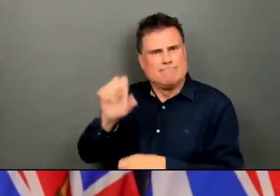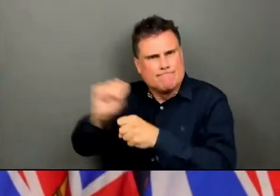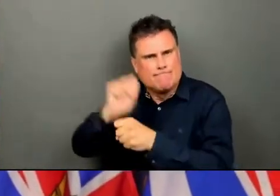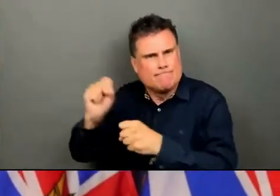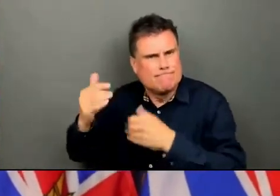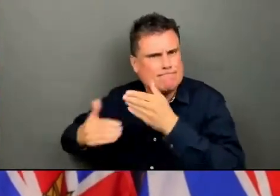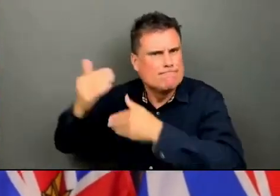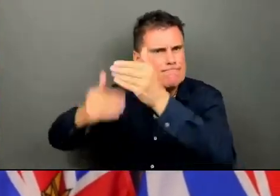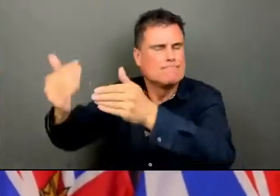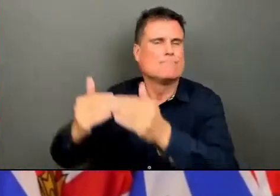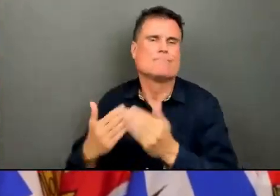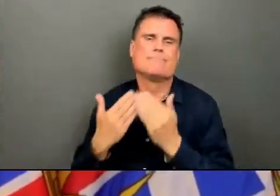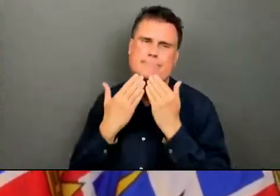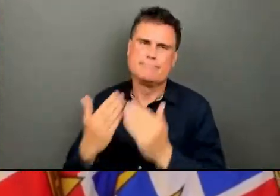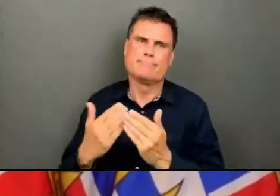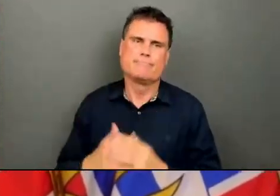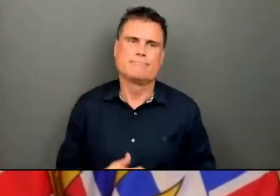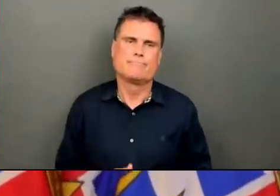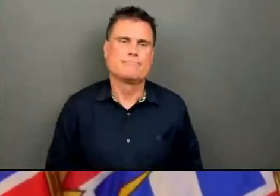Takuchi, Georgia Strait.